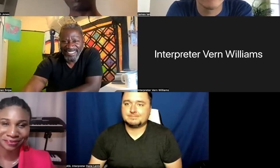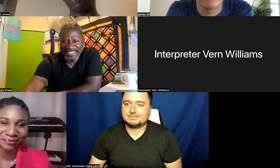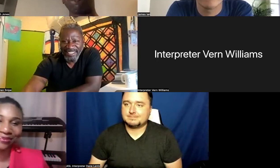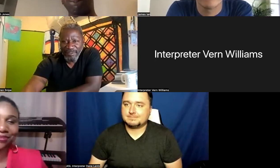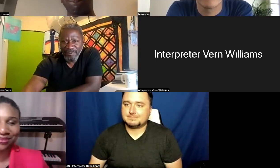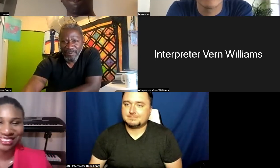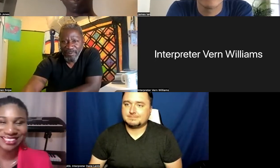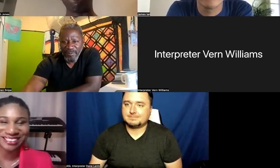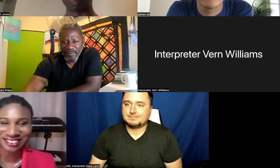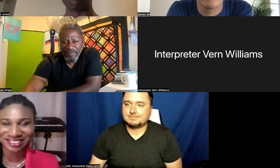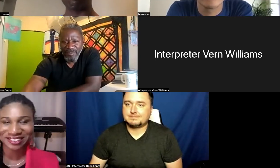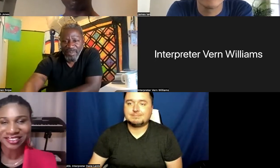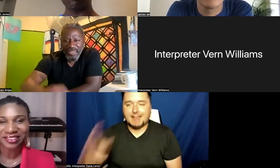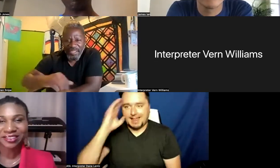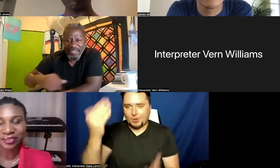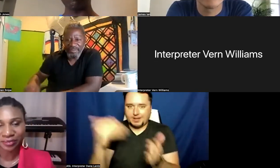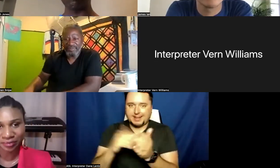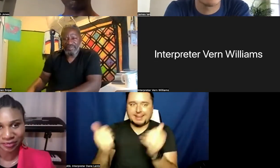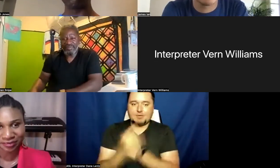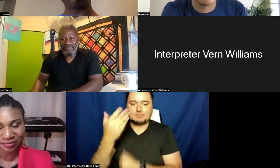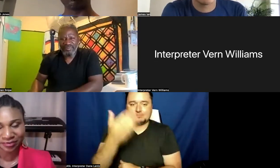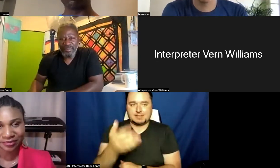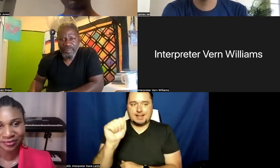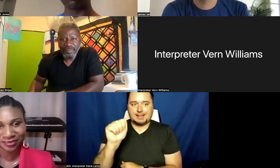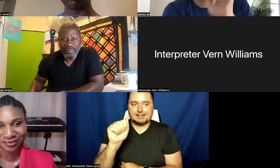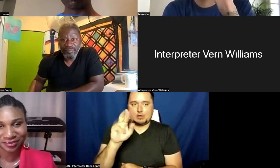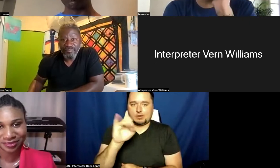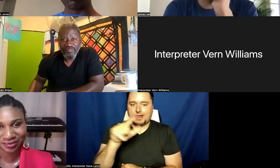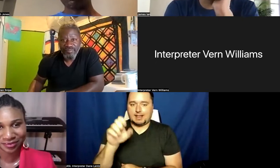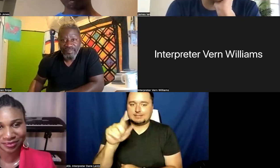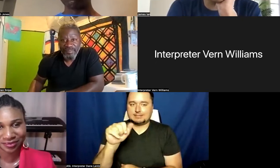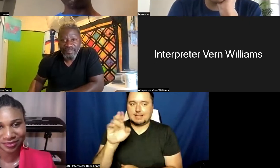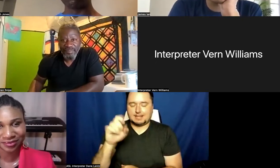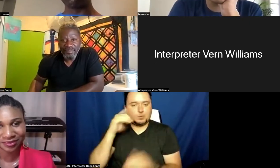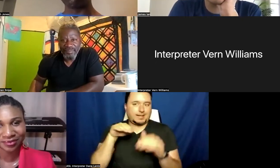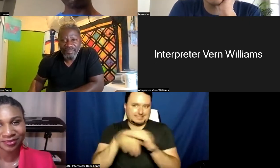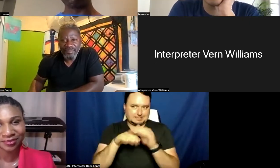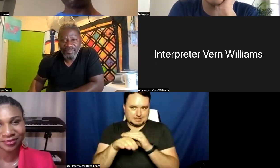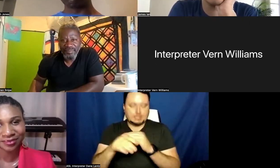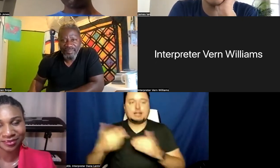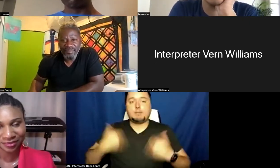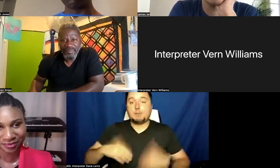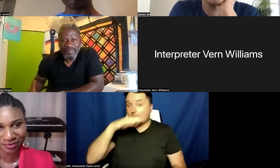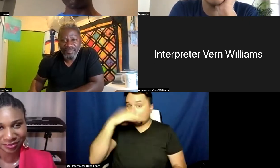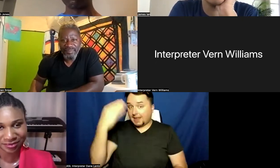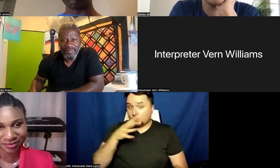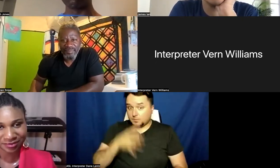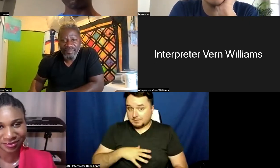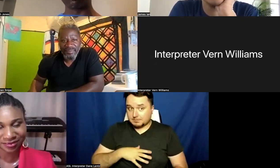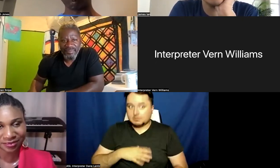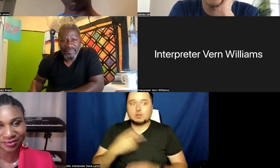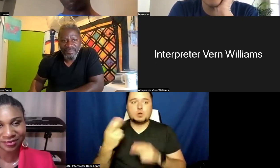Hello again, everyone. My name is Arielle Dance, and for accessibility reasons, I am a Black woman. I'm